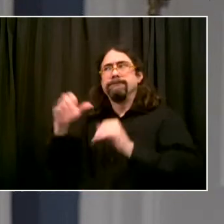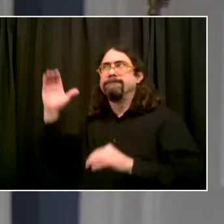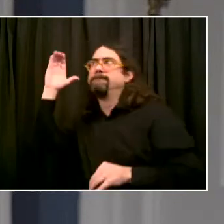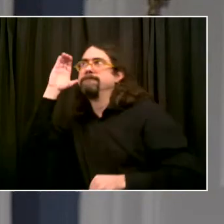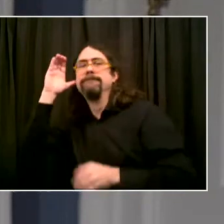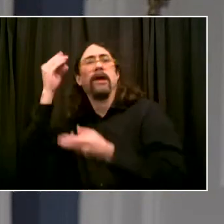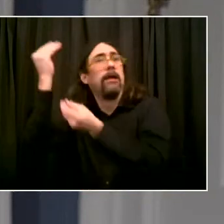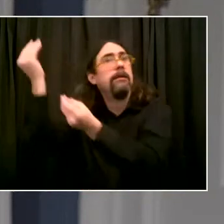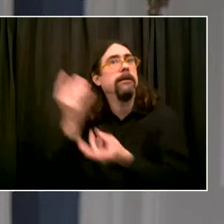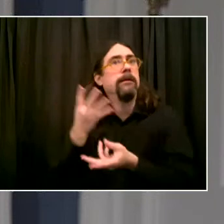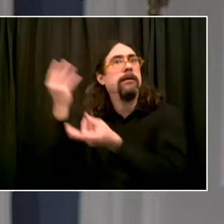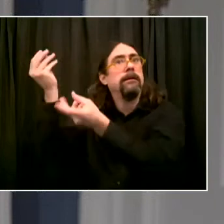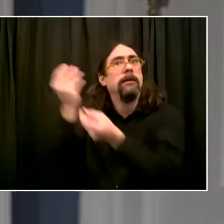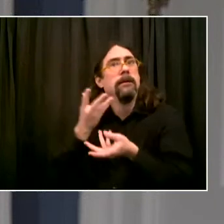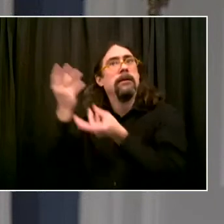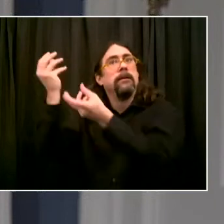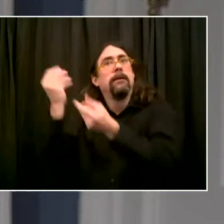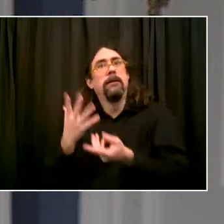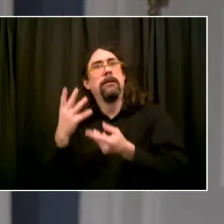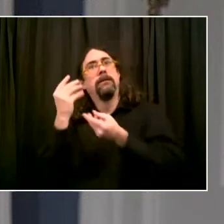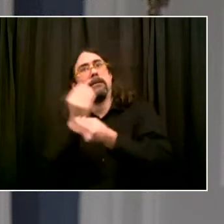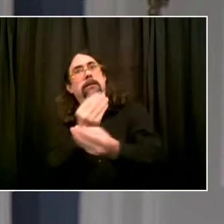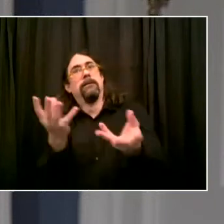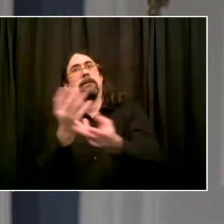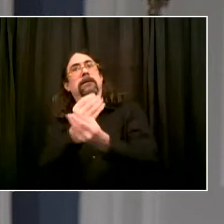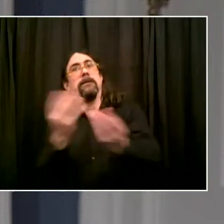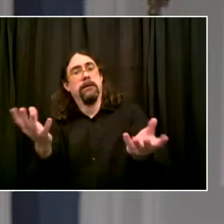on Twitter or call 311 or visit